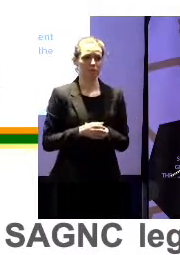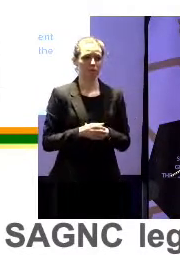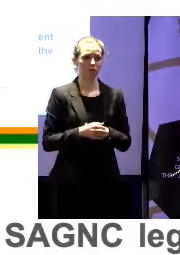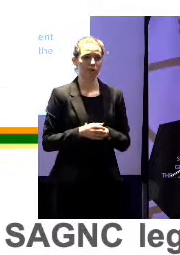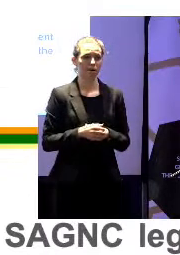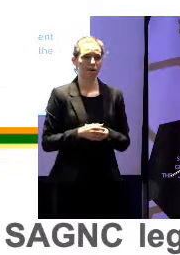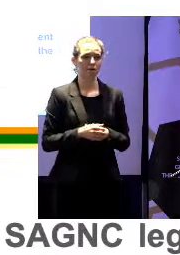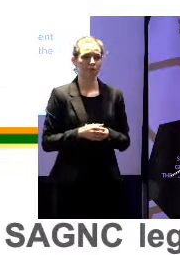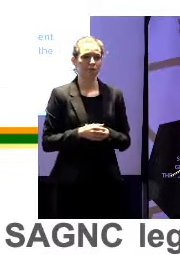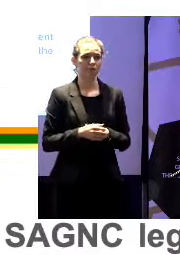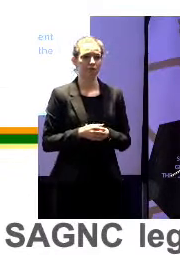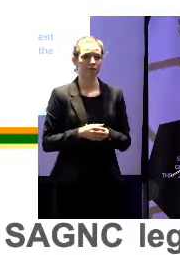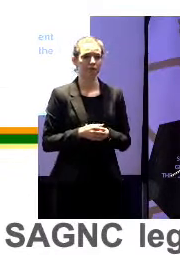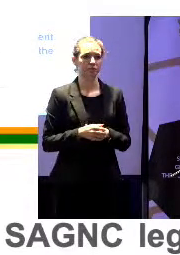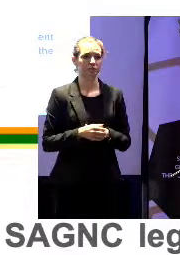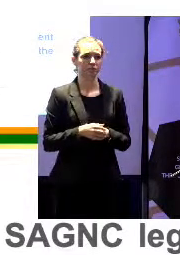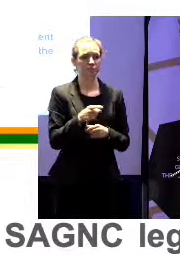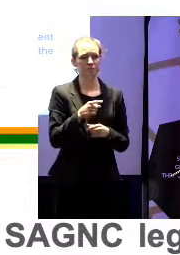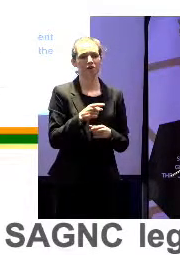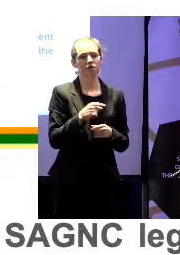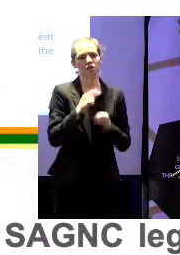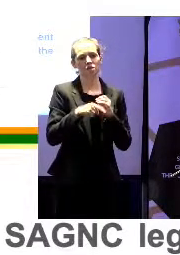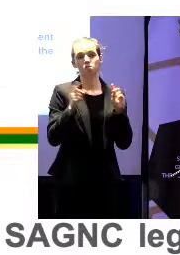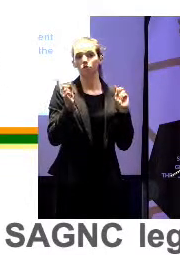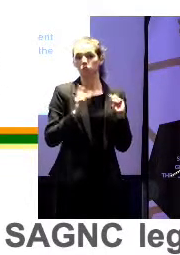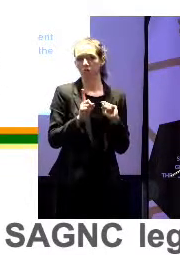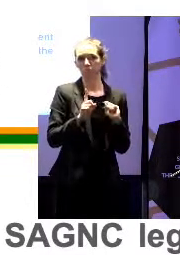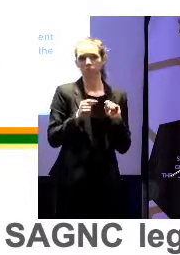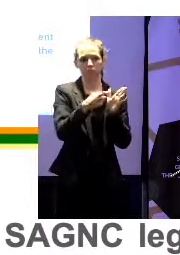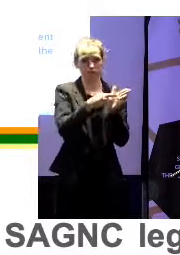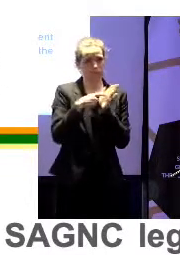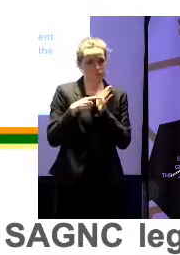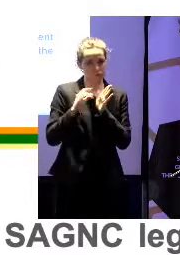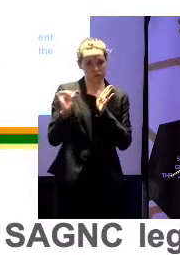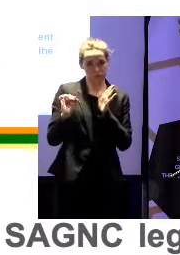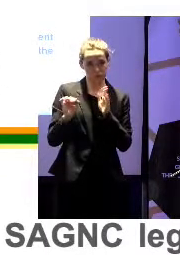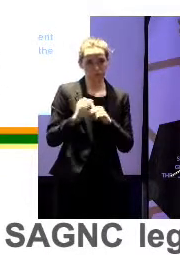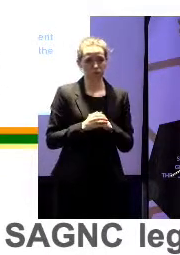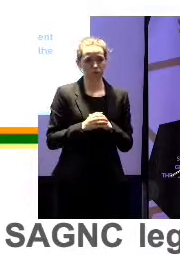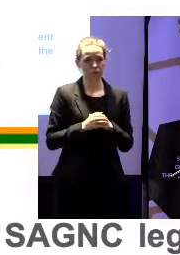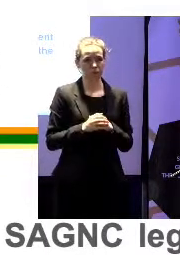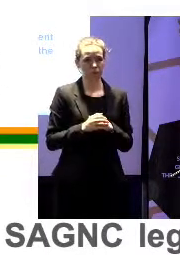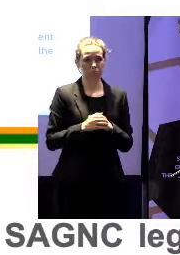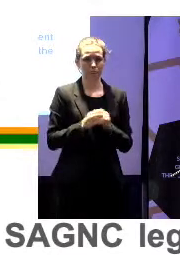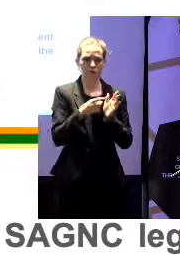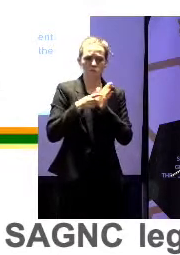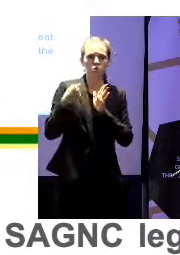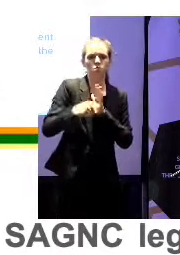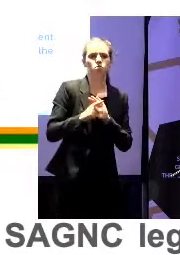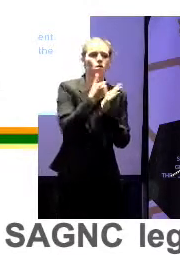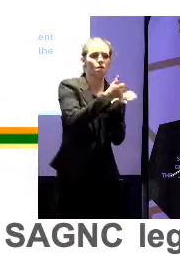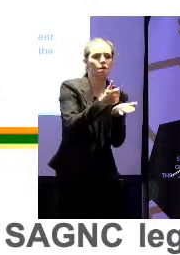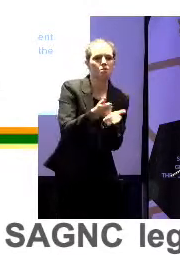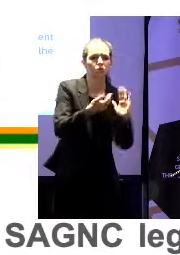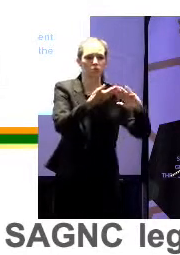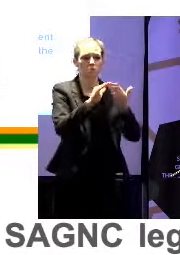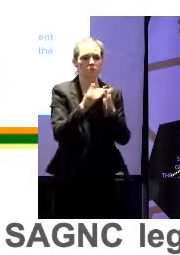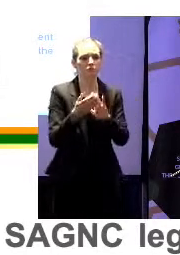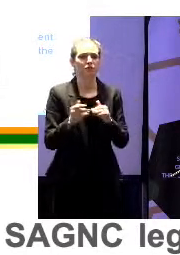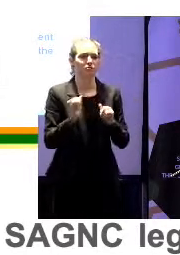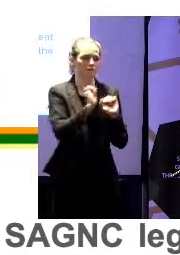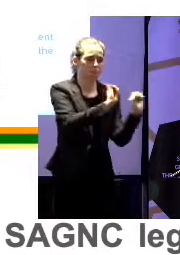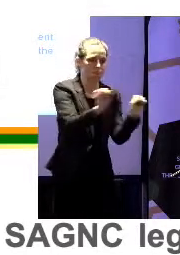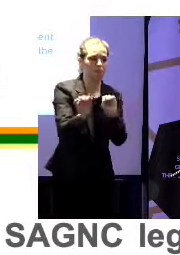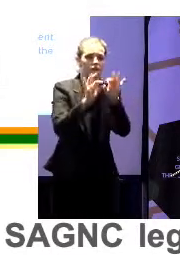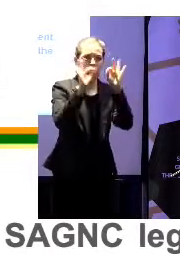on the requirements that are needed when they assist communities with the forms